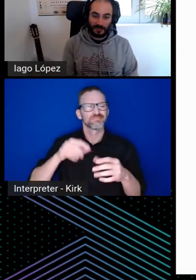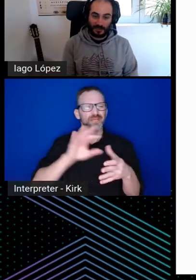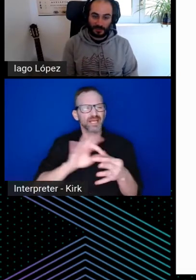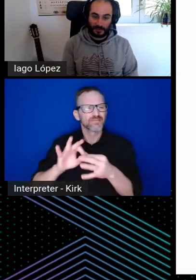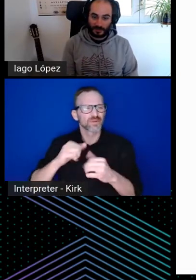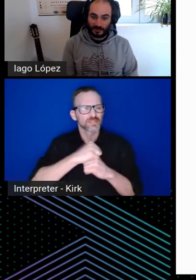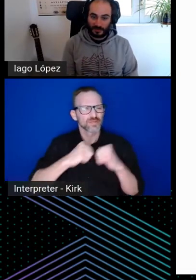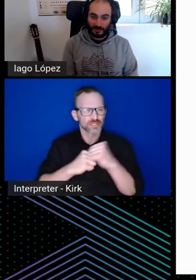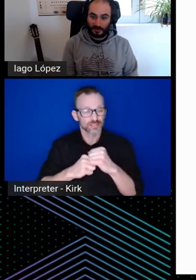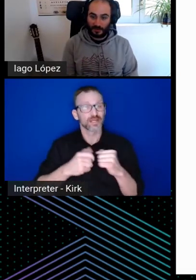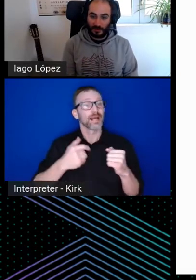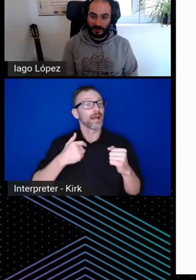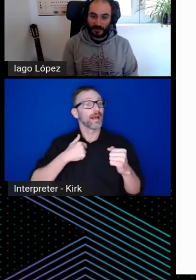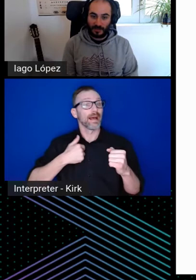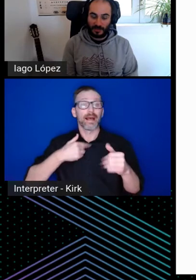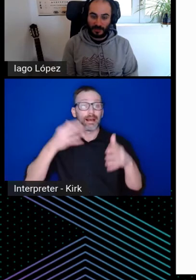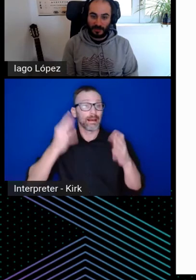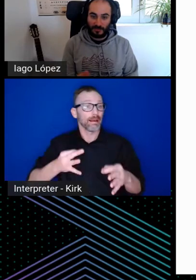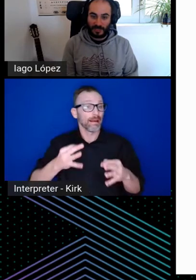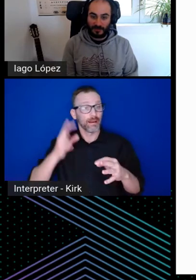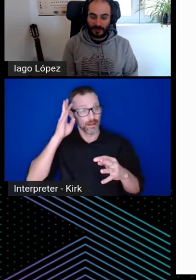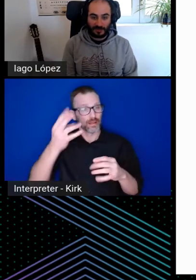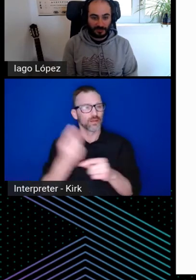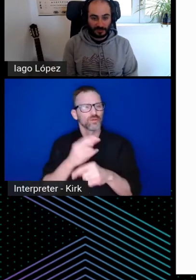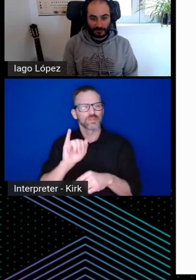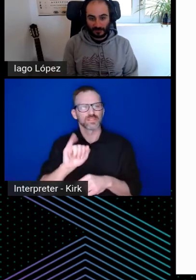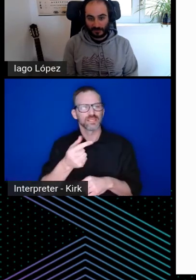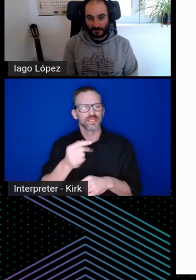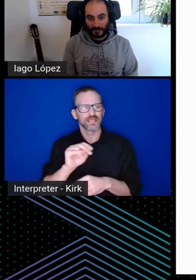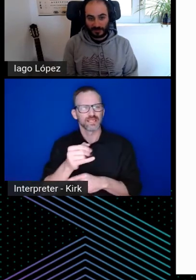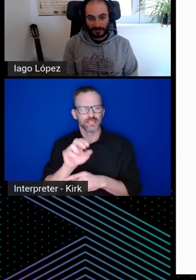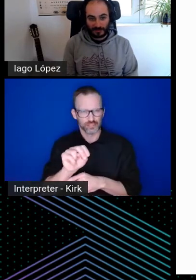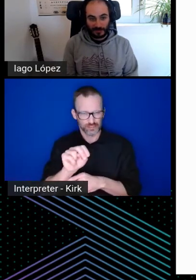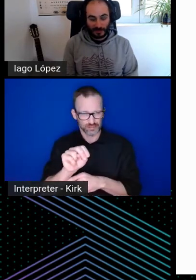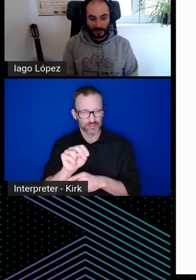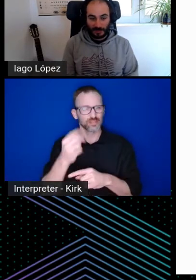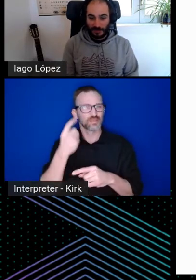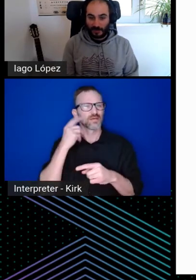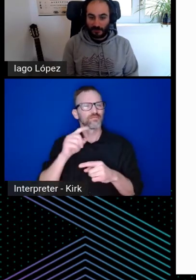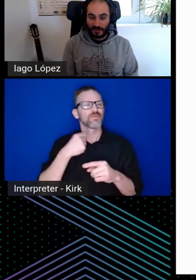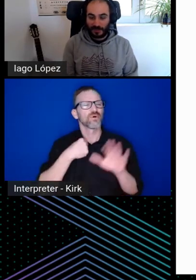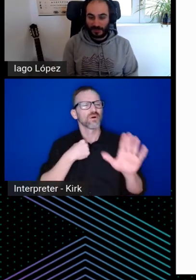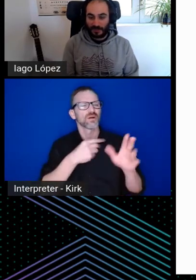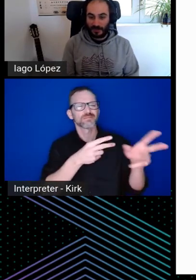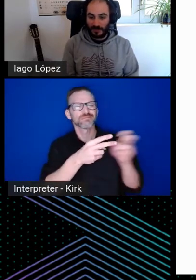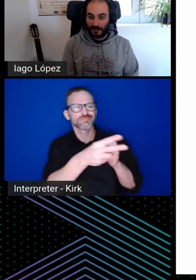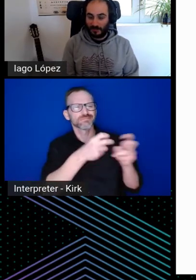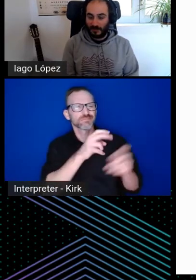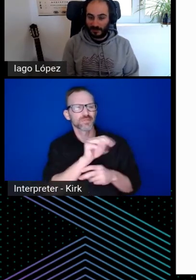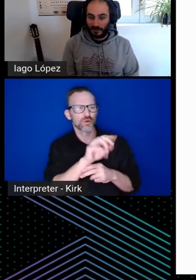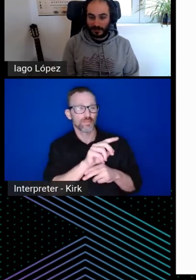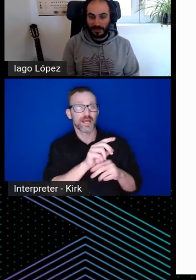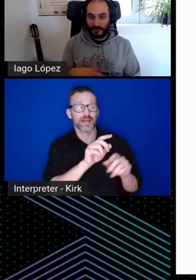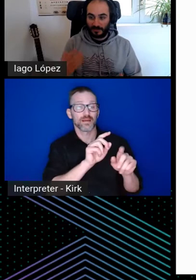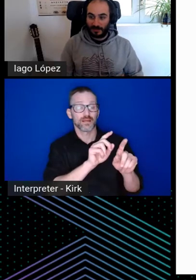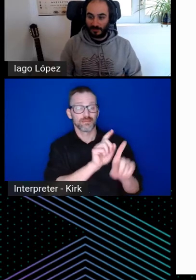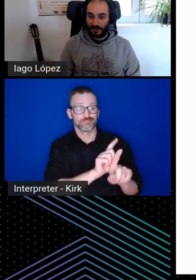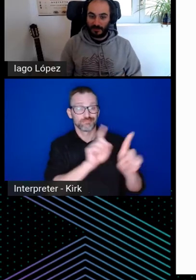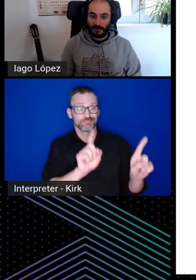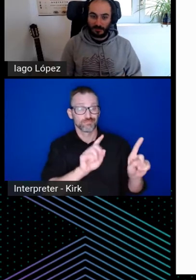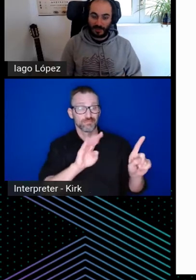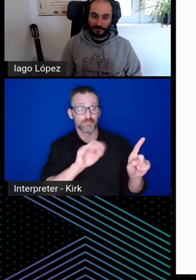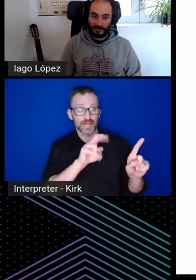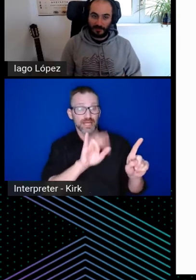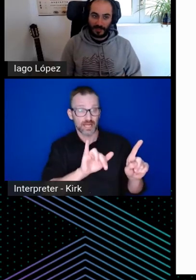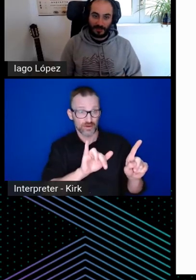using Ignition to deploy the Nomad binaries onto the file system. And once that's done in the first boot, then